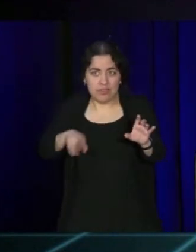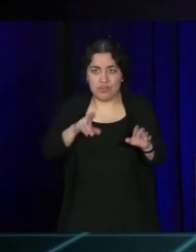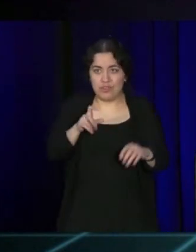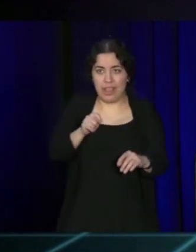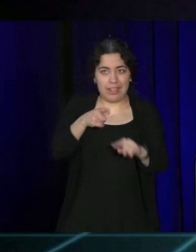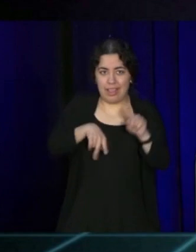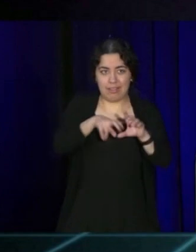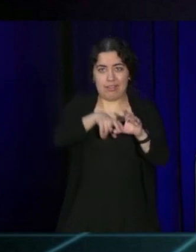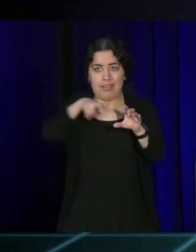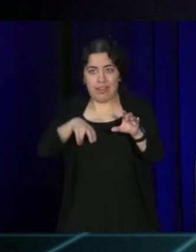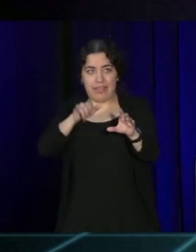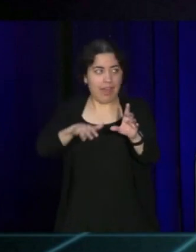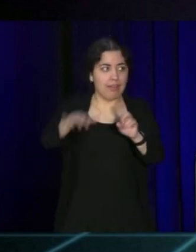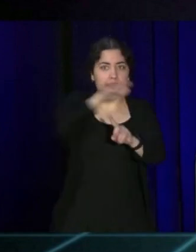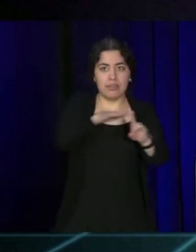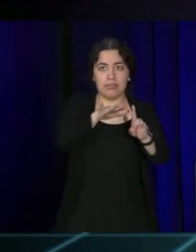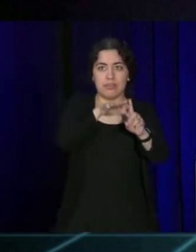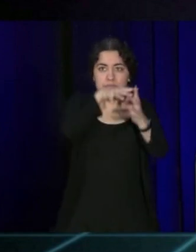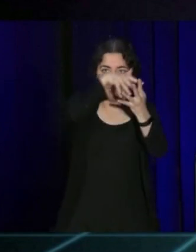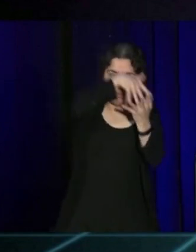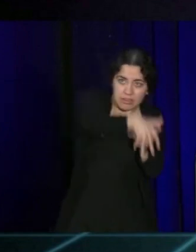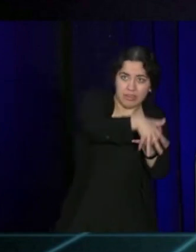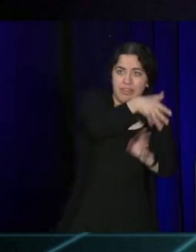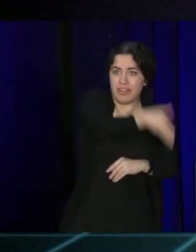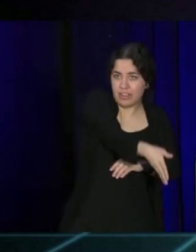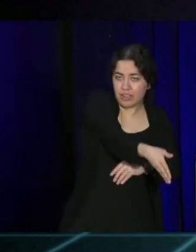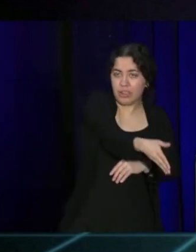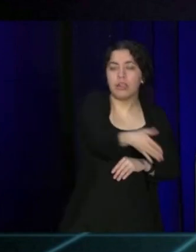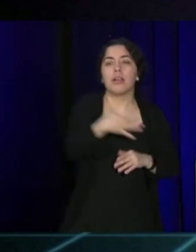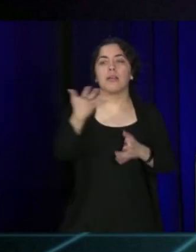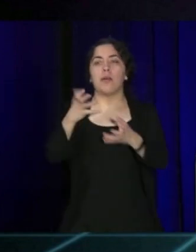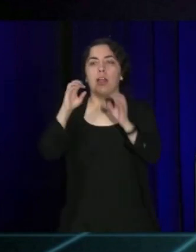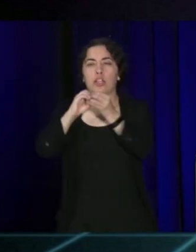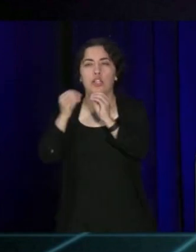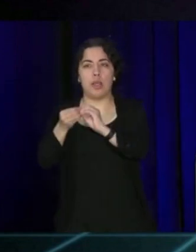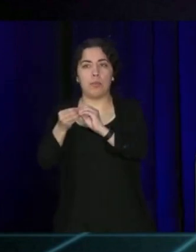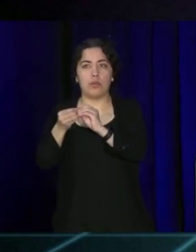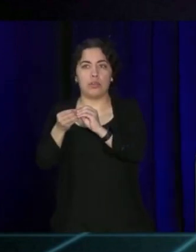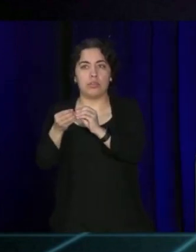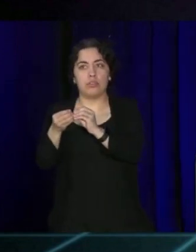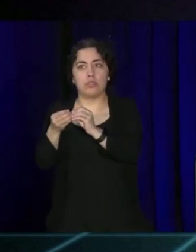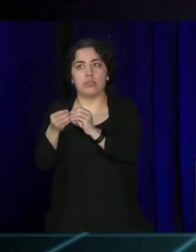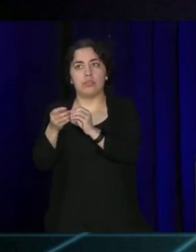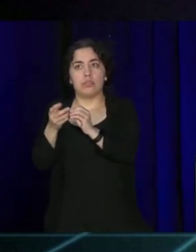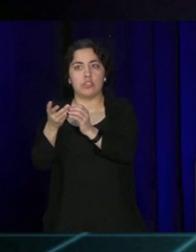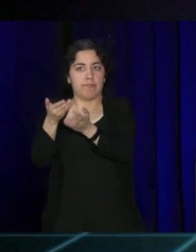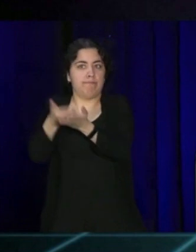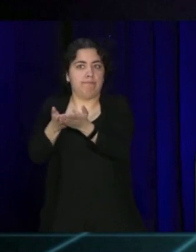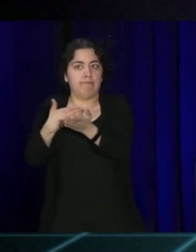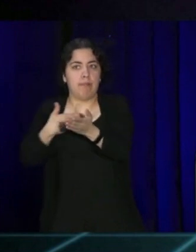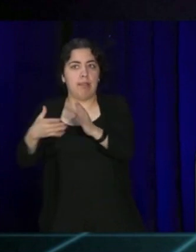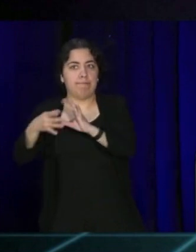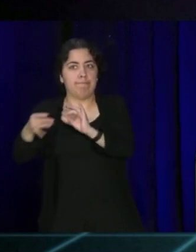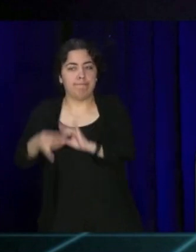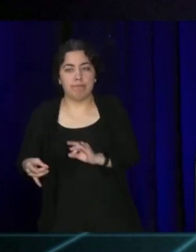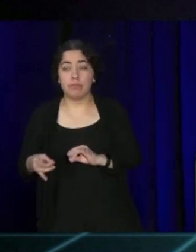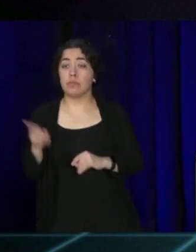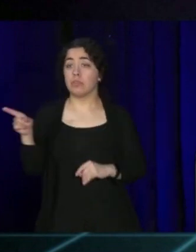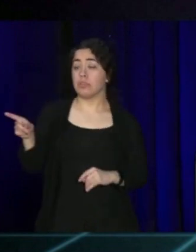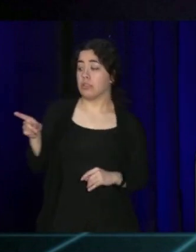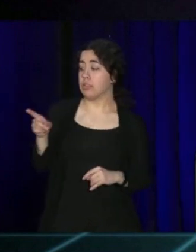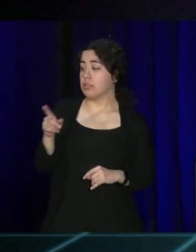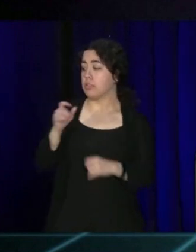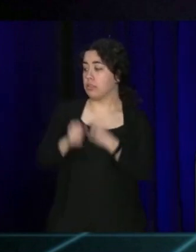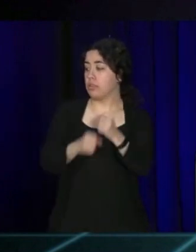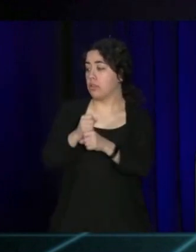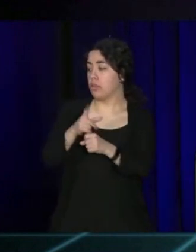And I'd like to bring numbers to back this up. So this is State of JS 2022,